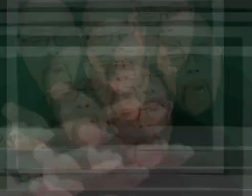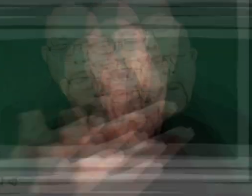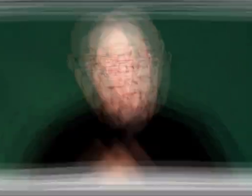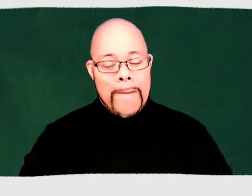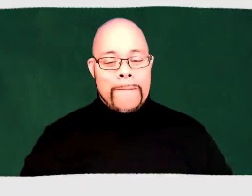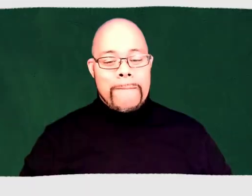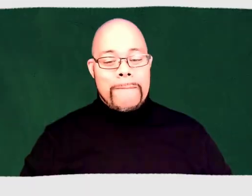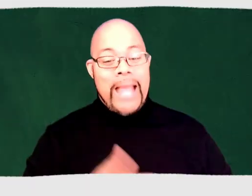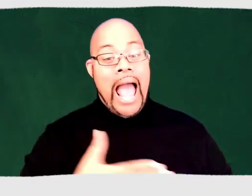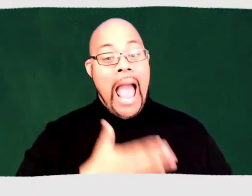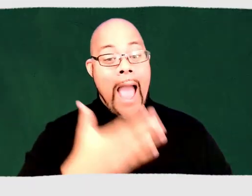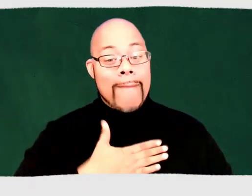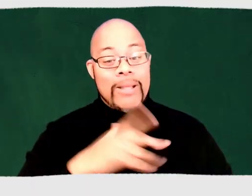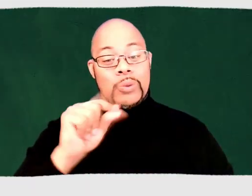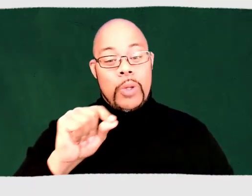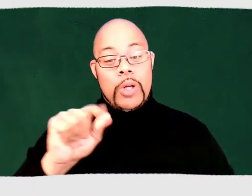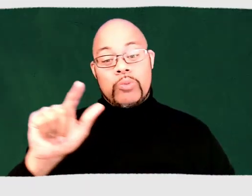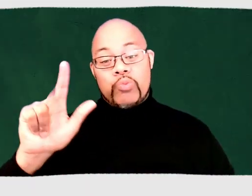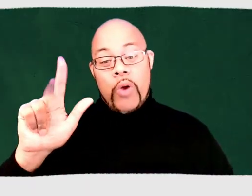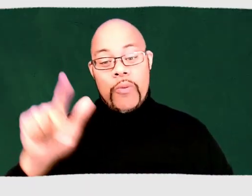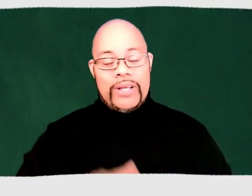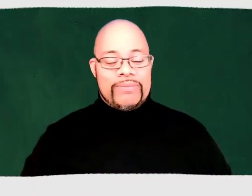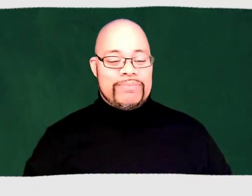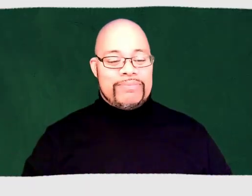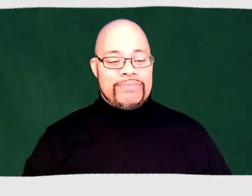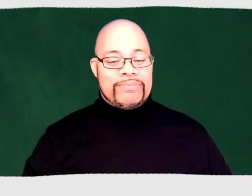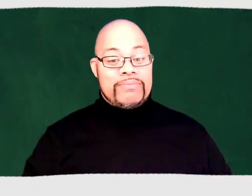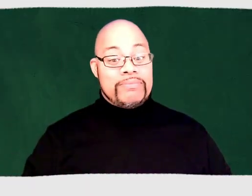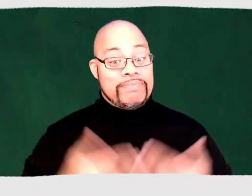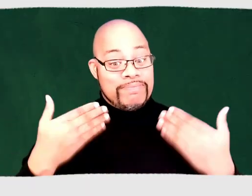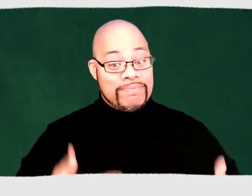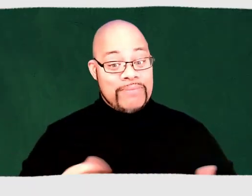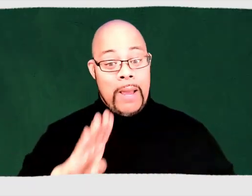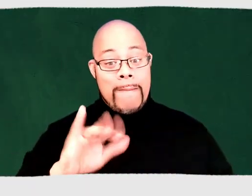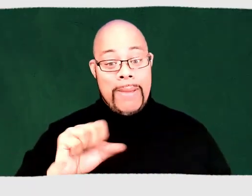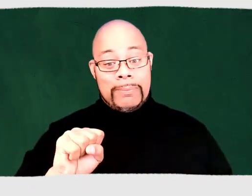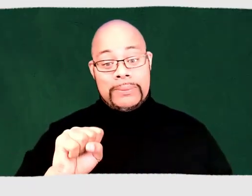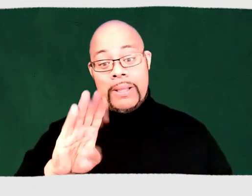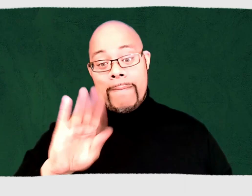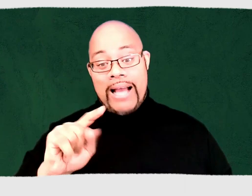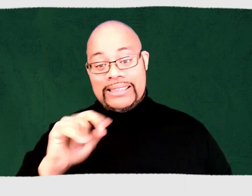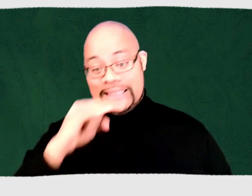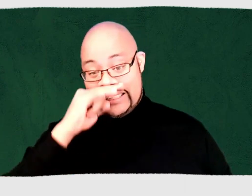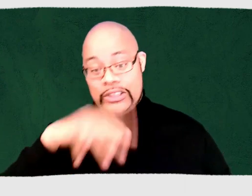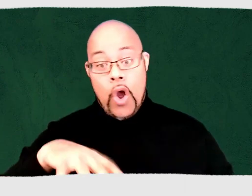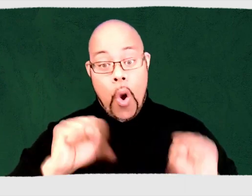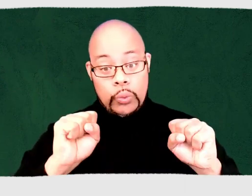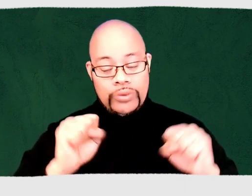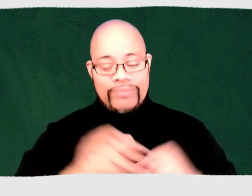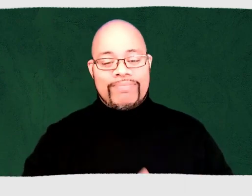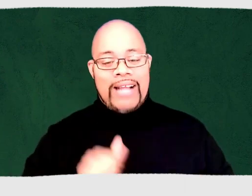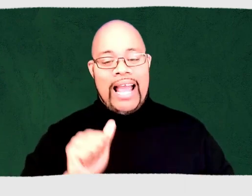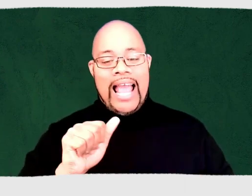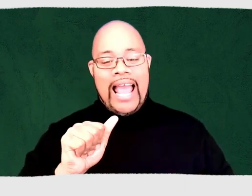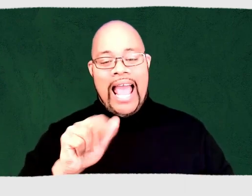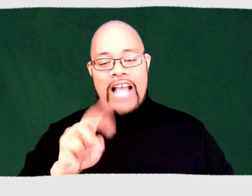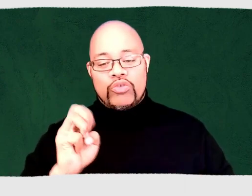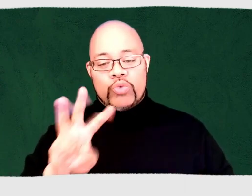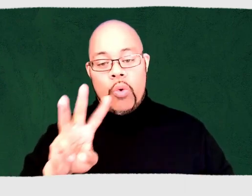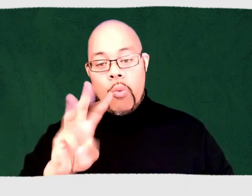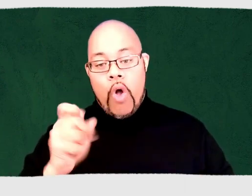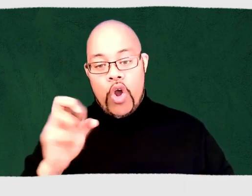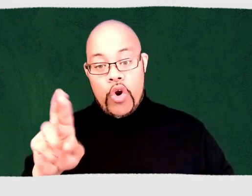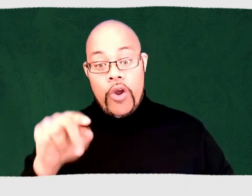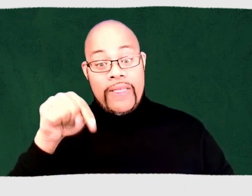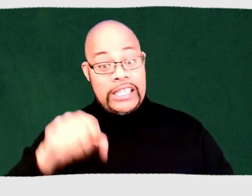And happy 2023. It's me, your BIMS Bites Kids host, Andrew Walker. And this